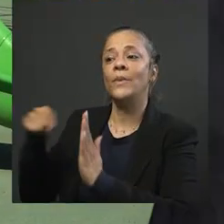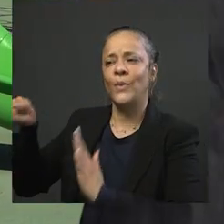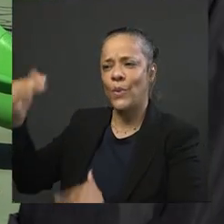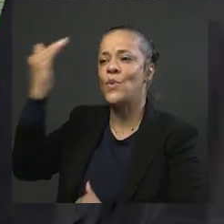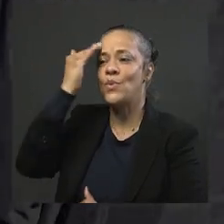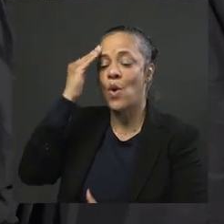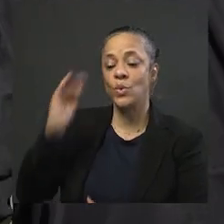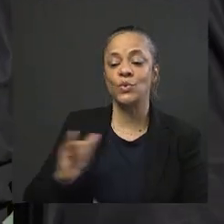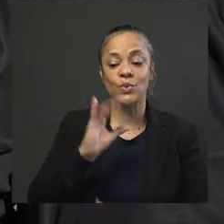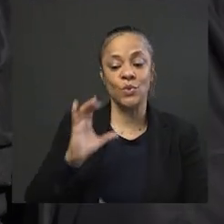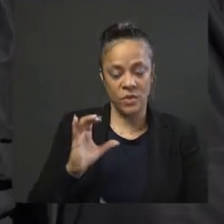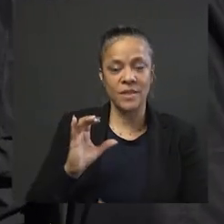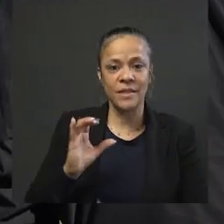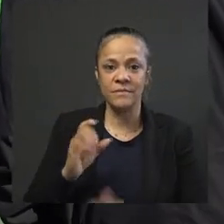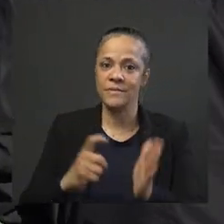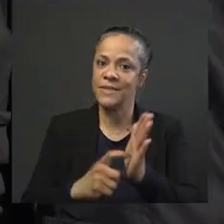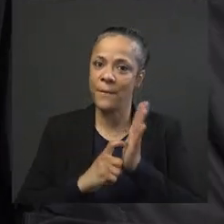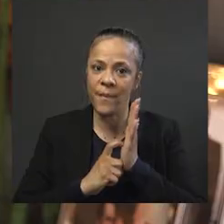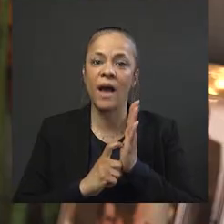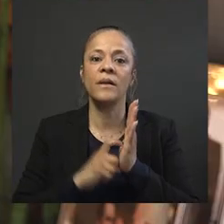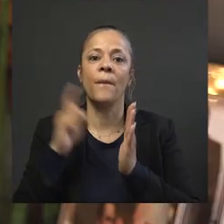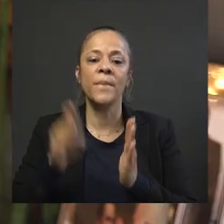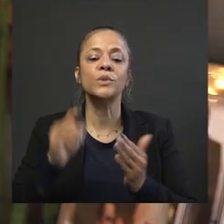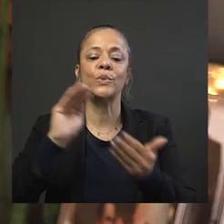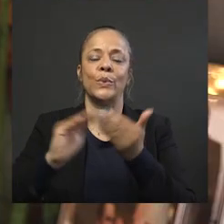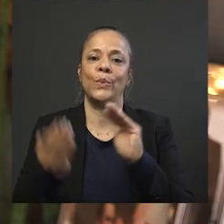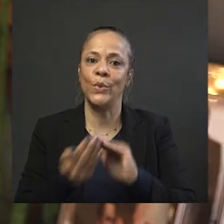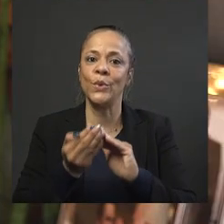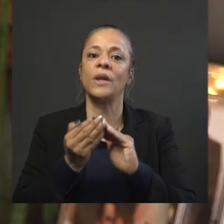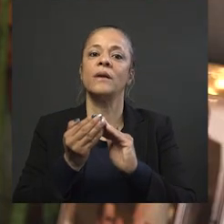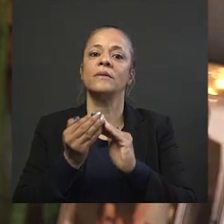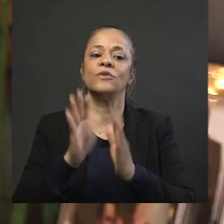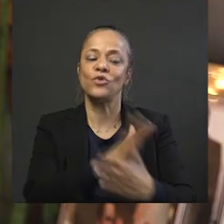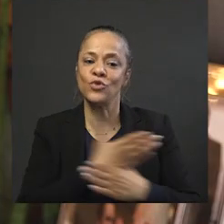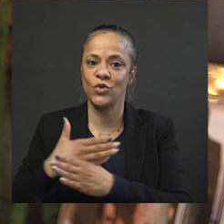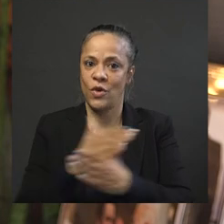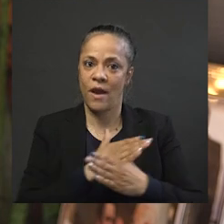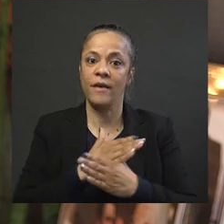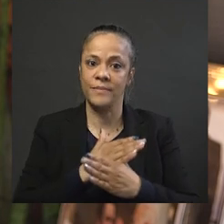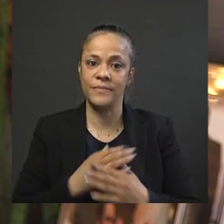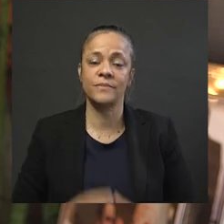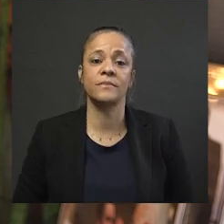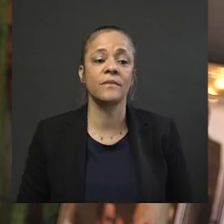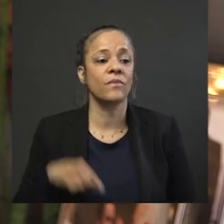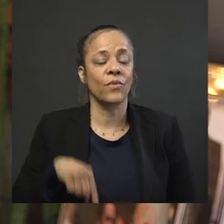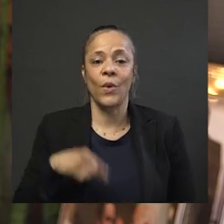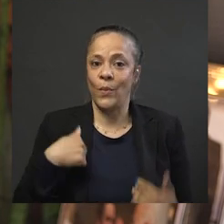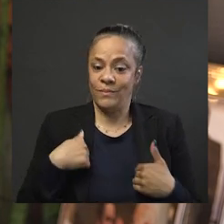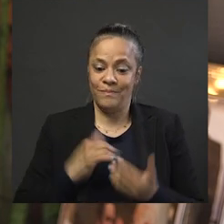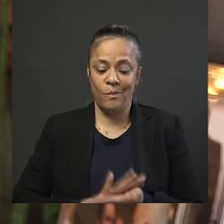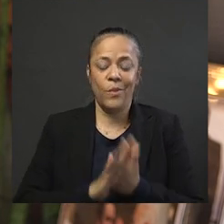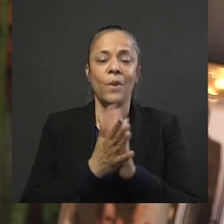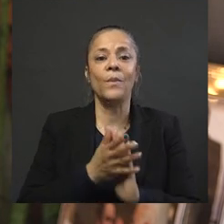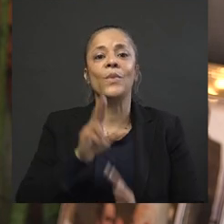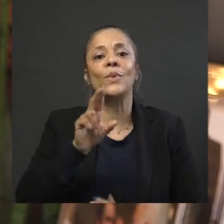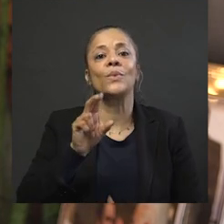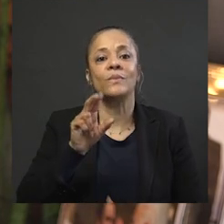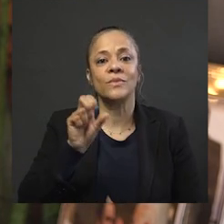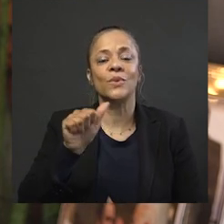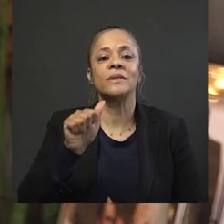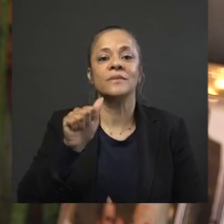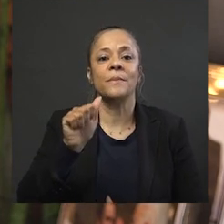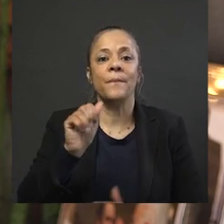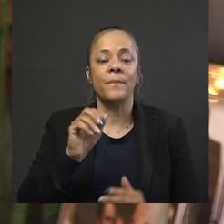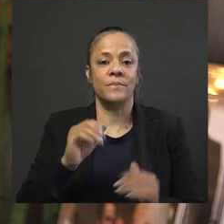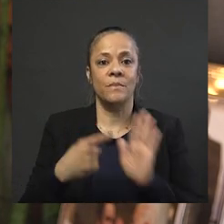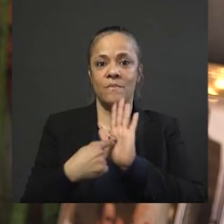become well aware that in Jersey City, we demand the surrounding community share in the benefit, and that's what's happening. We've become a national model for smart